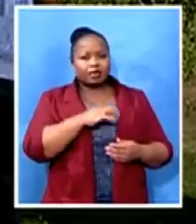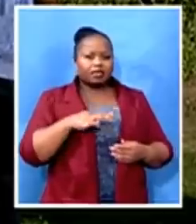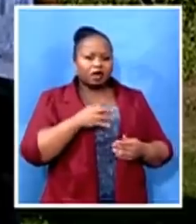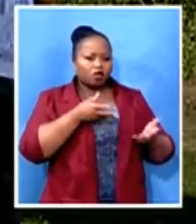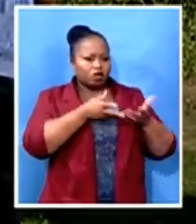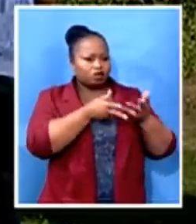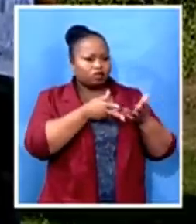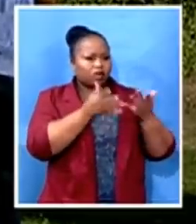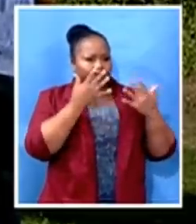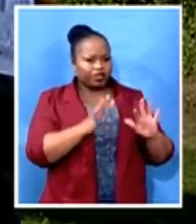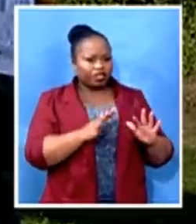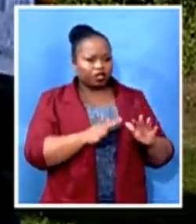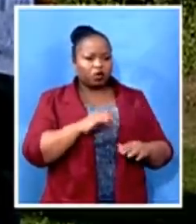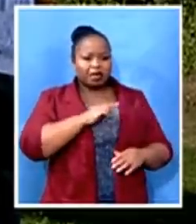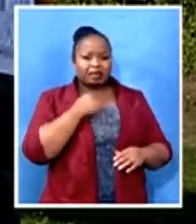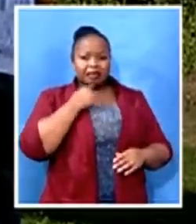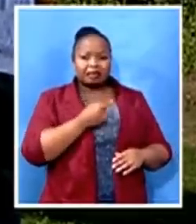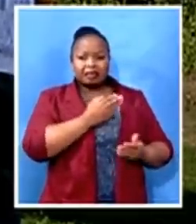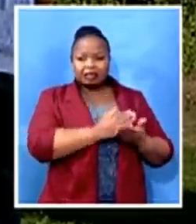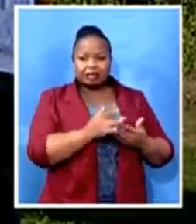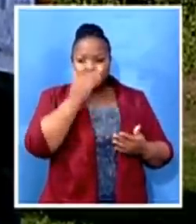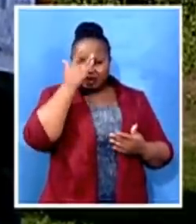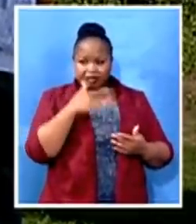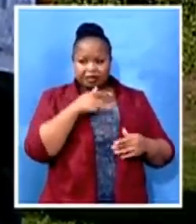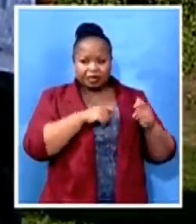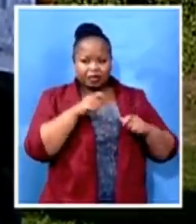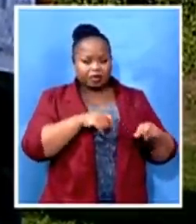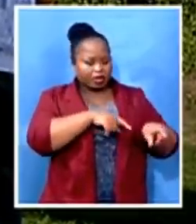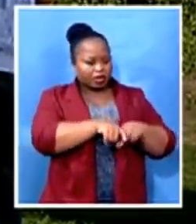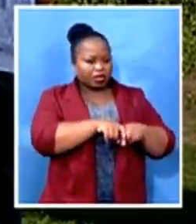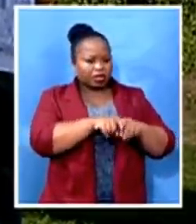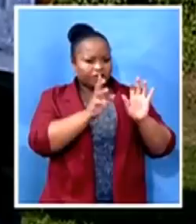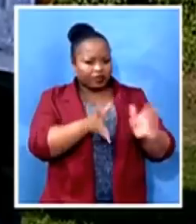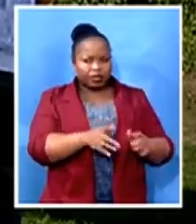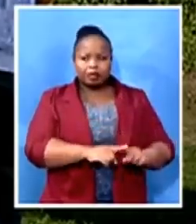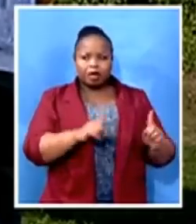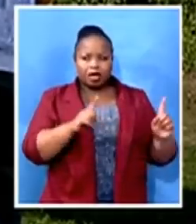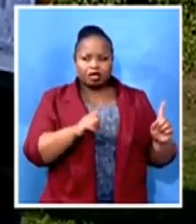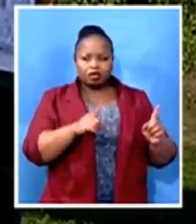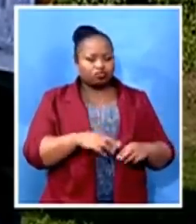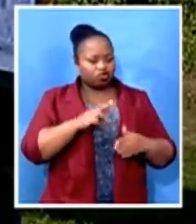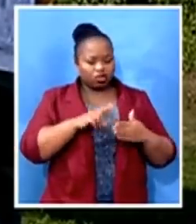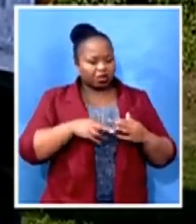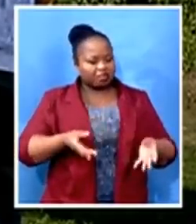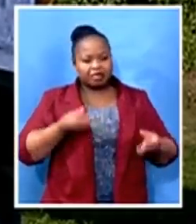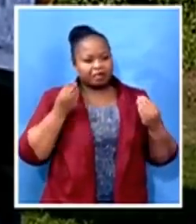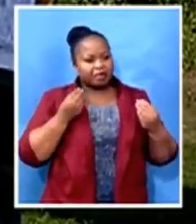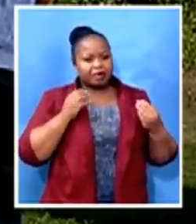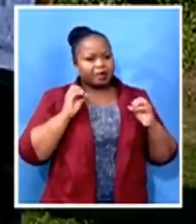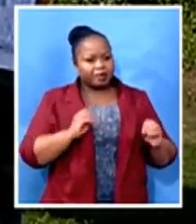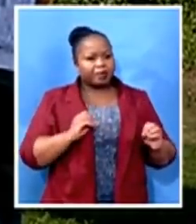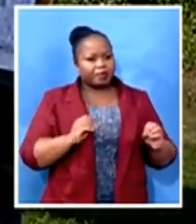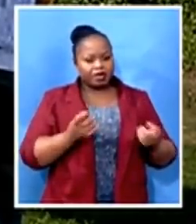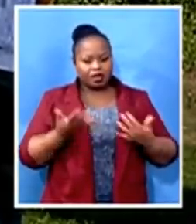patients who have been tested but results have not been released are mixed with people who are negative. How